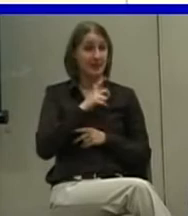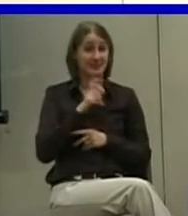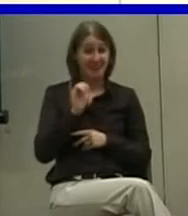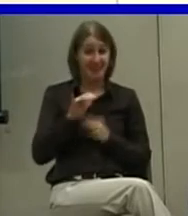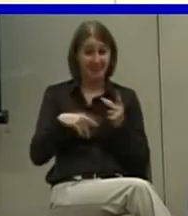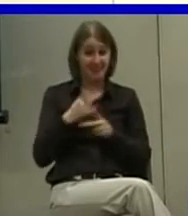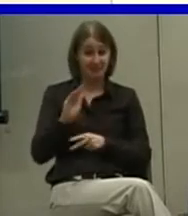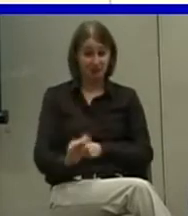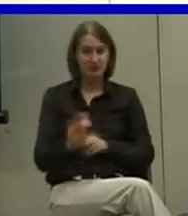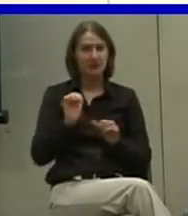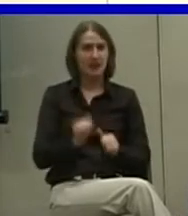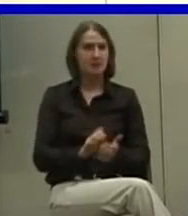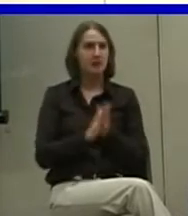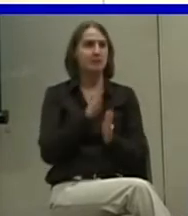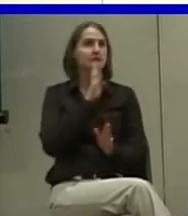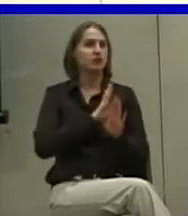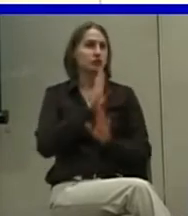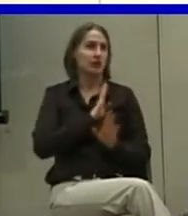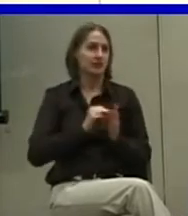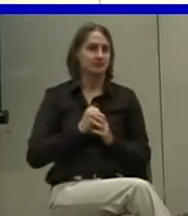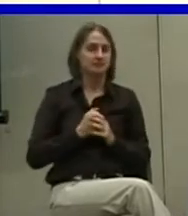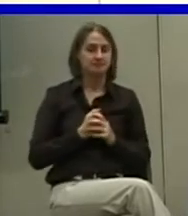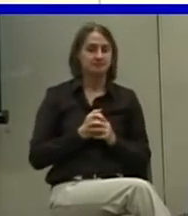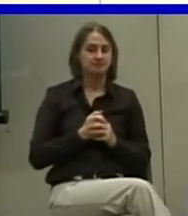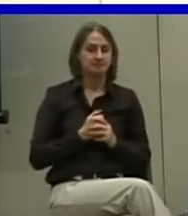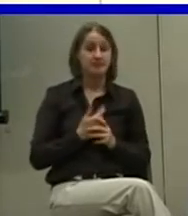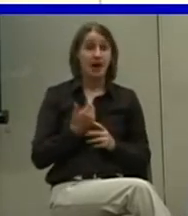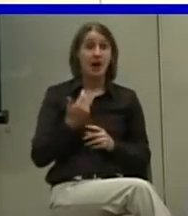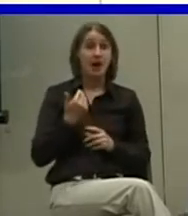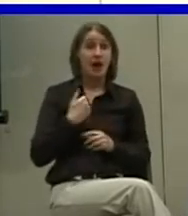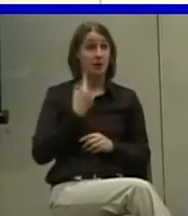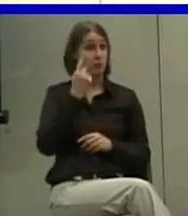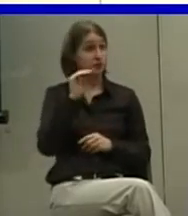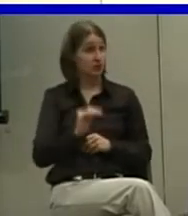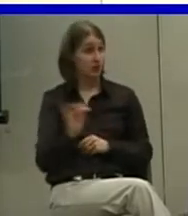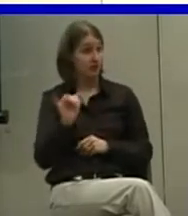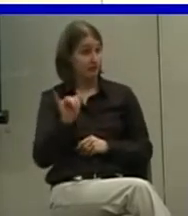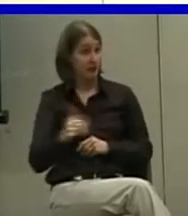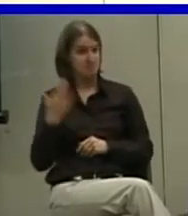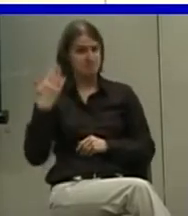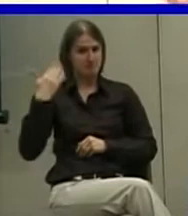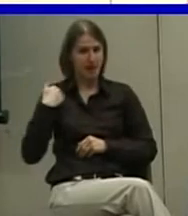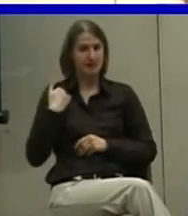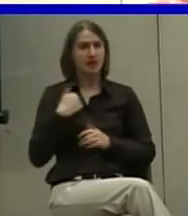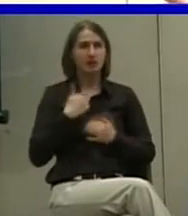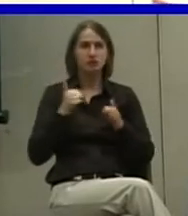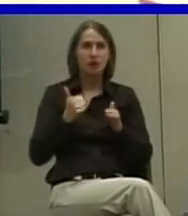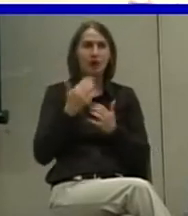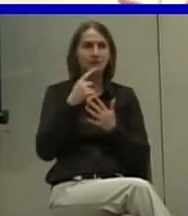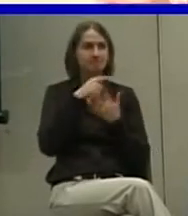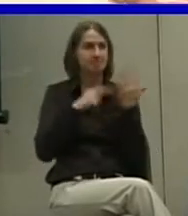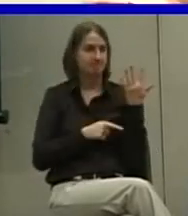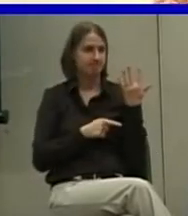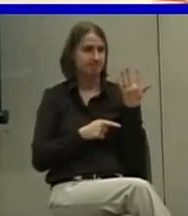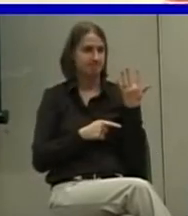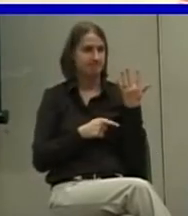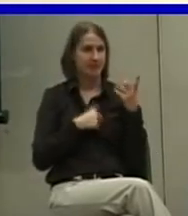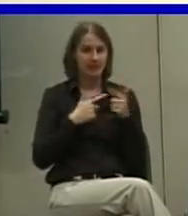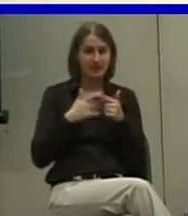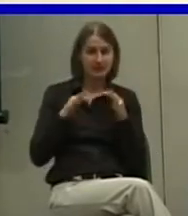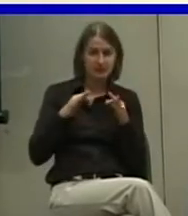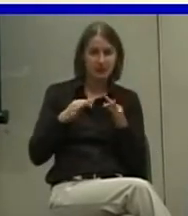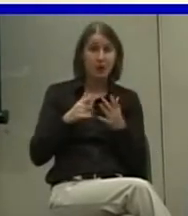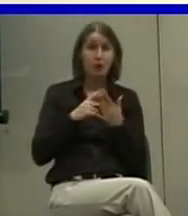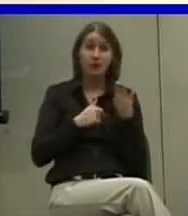frustrating. I've had kids like that in the past, and here's some things that I've tried that sometimes work. Then I say, what I really wanted to say